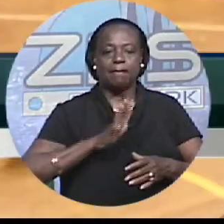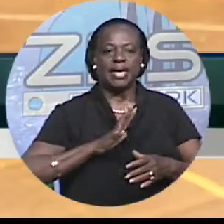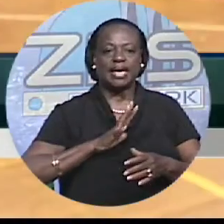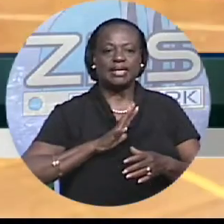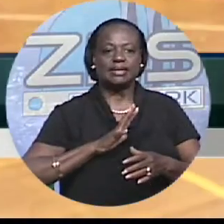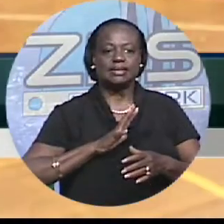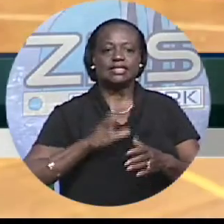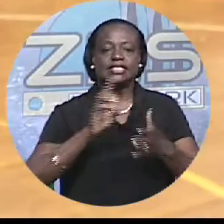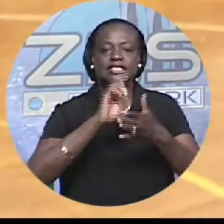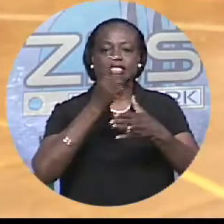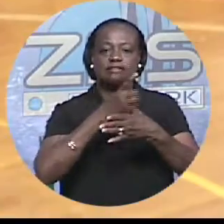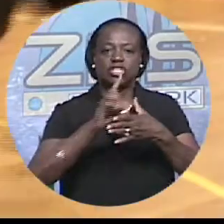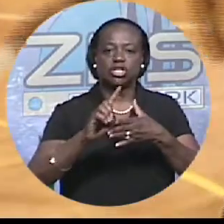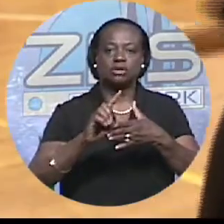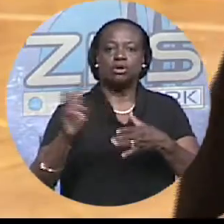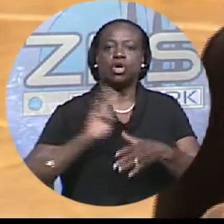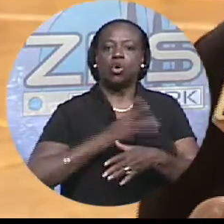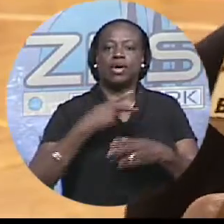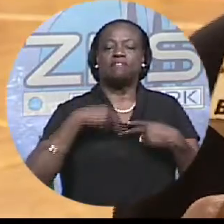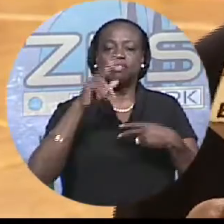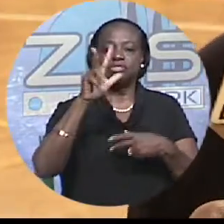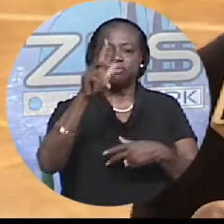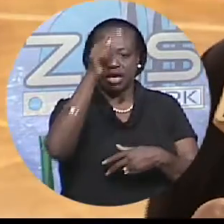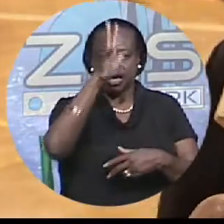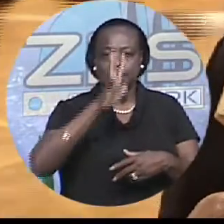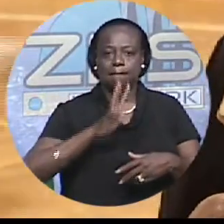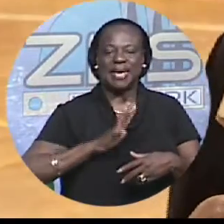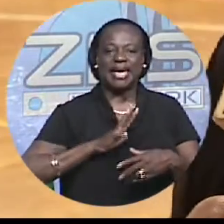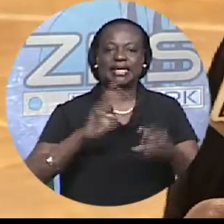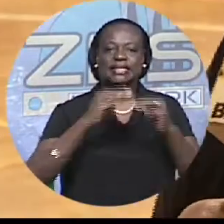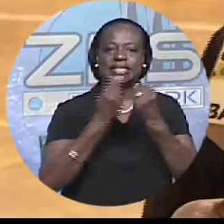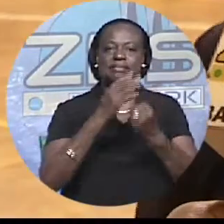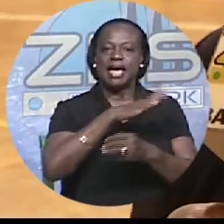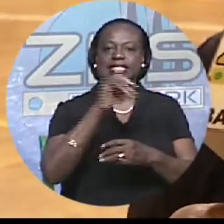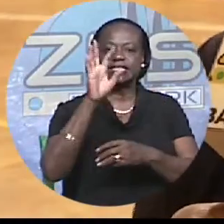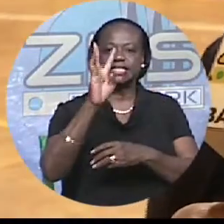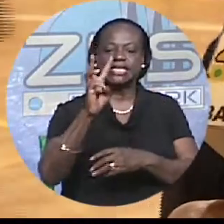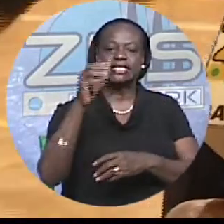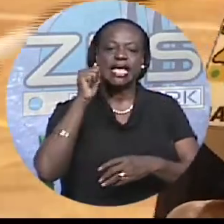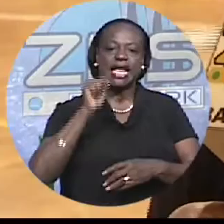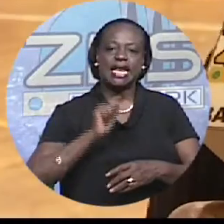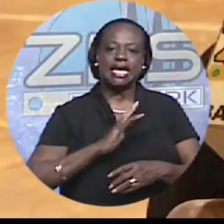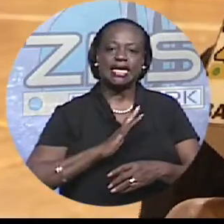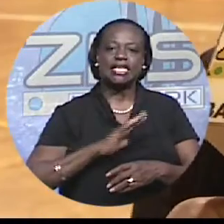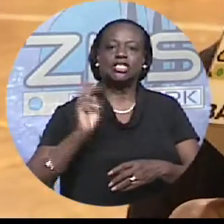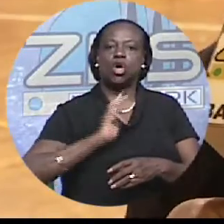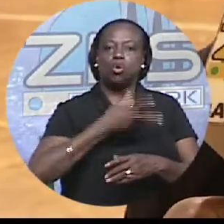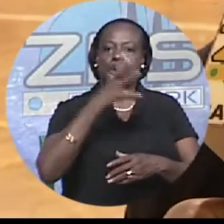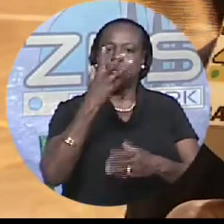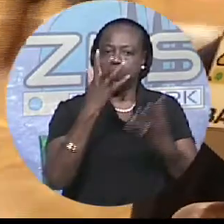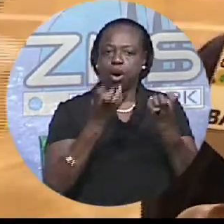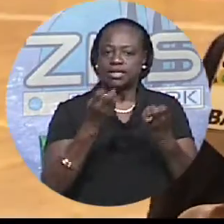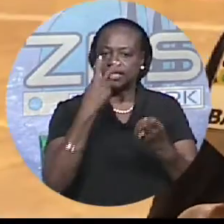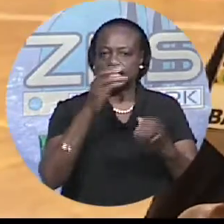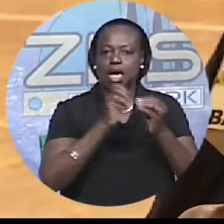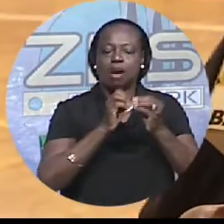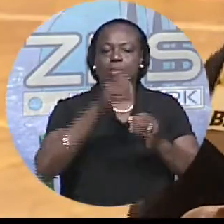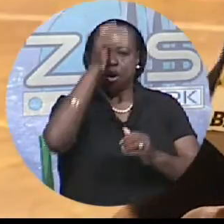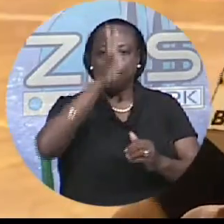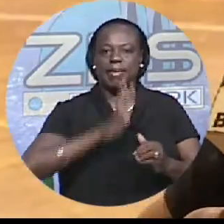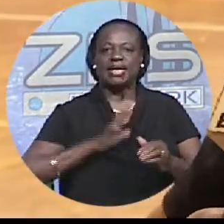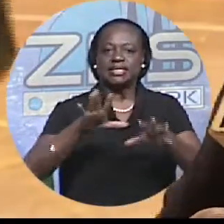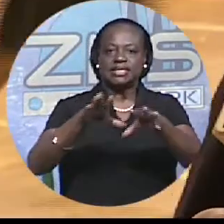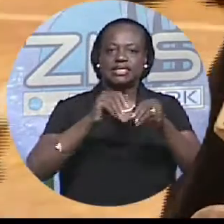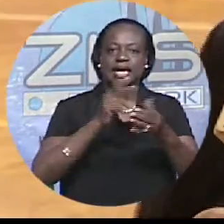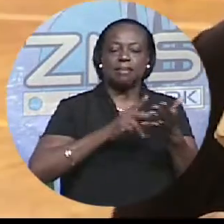of probably 3 men teams. I think it's about 6 ladies. So we would wish to see more men taking part, and I'd encourage those men out there who